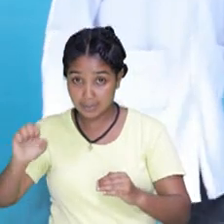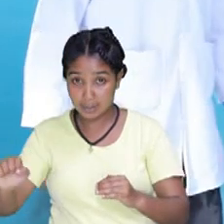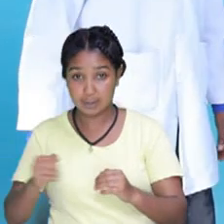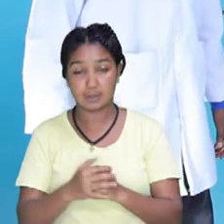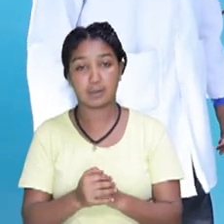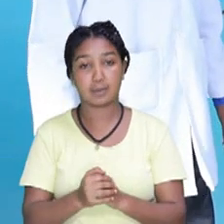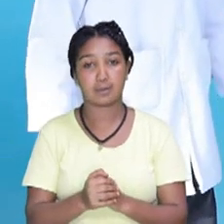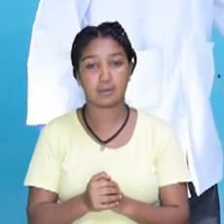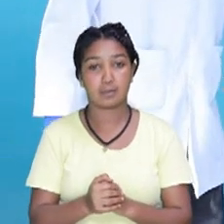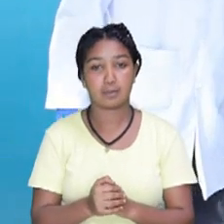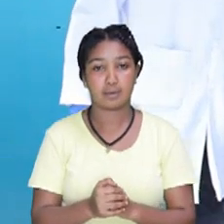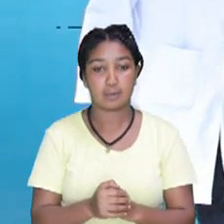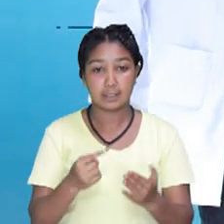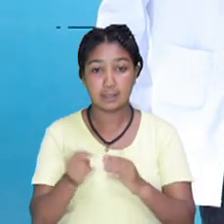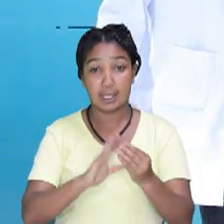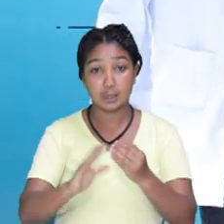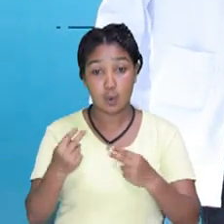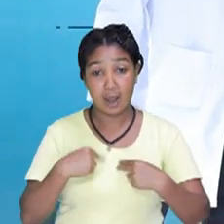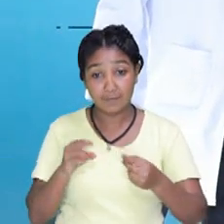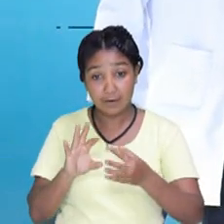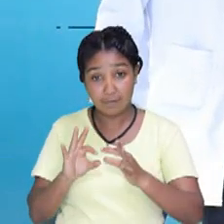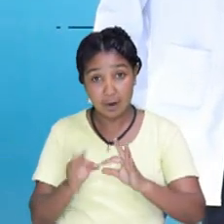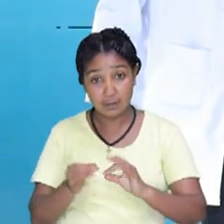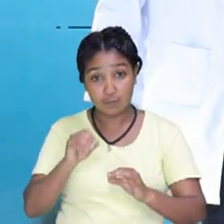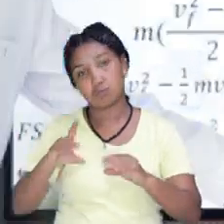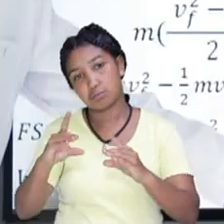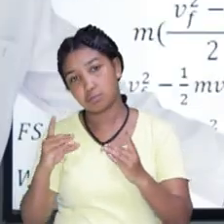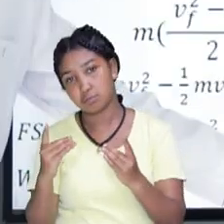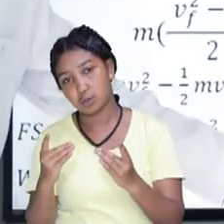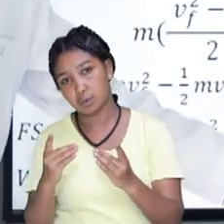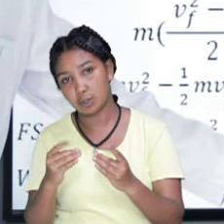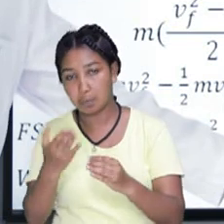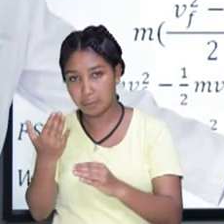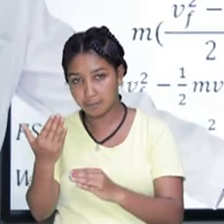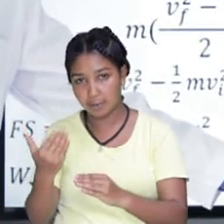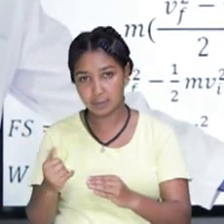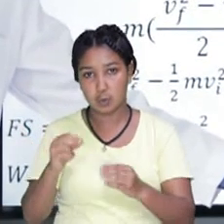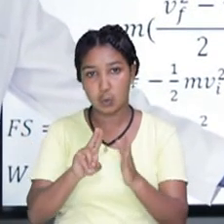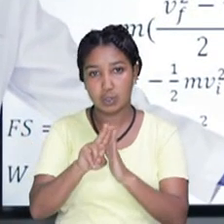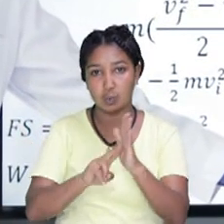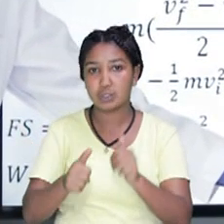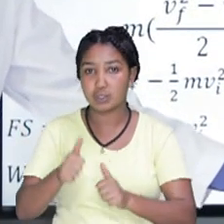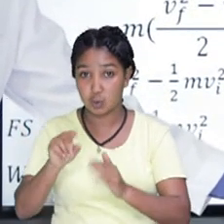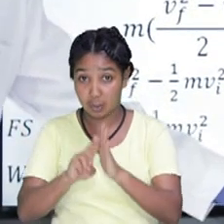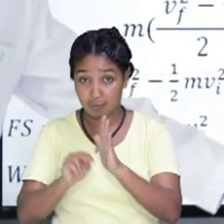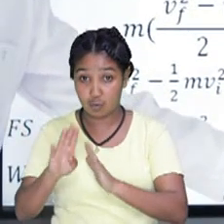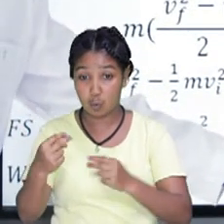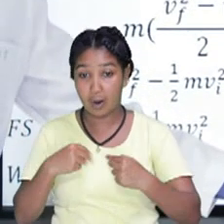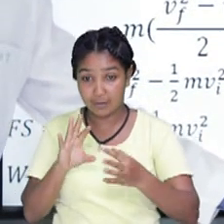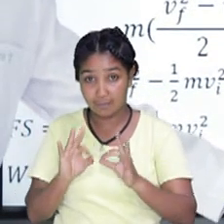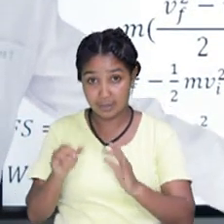times displacement. In this case, we have defined force as, in your previous unit, which is unit 4, you